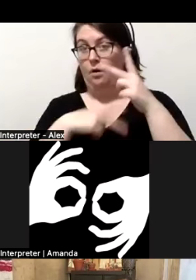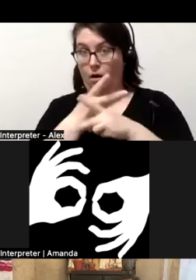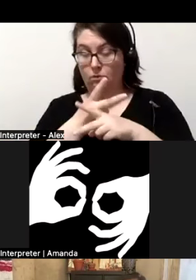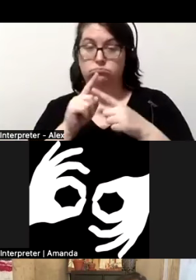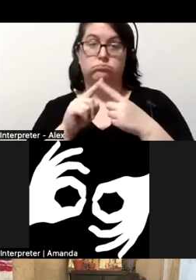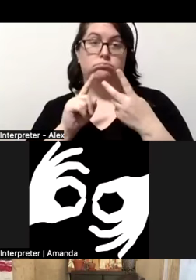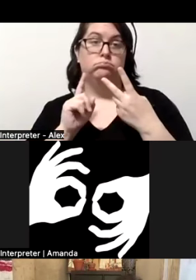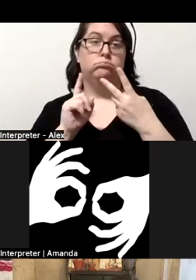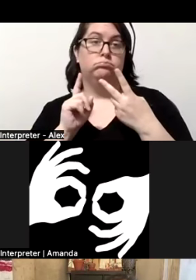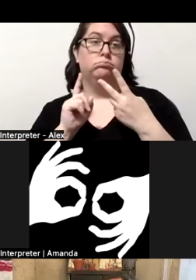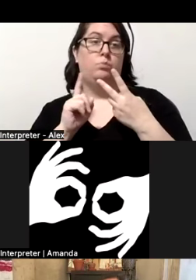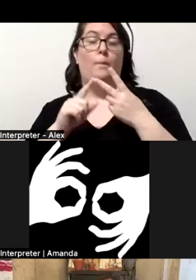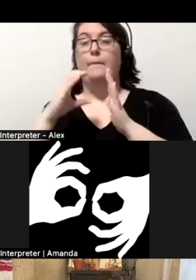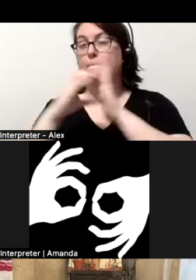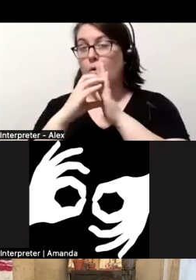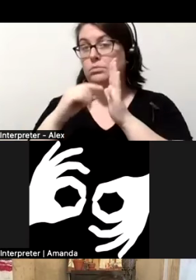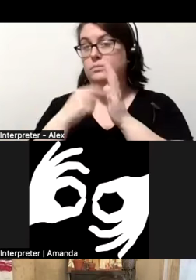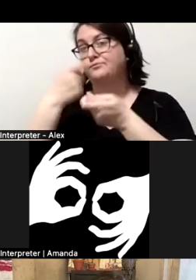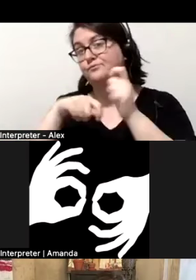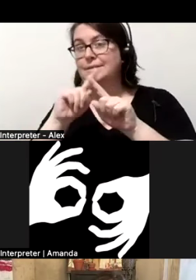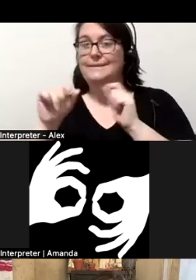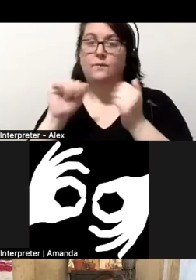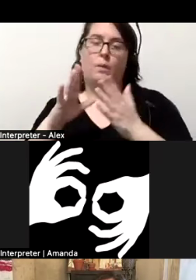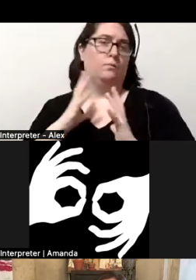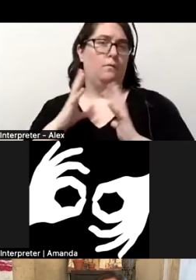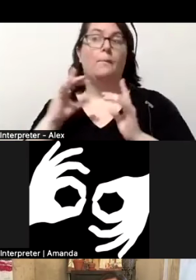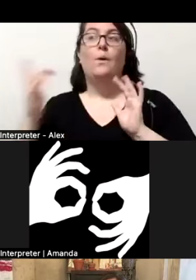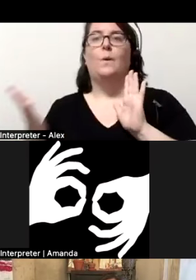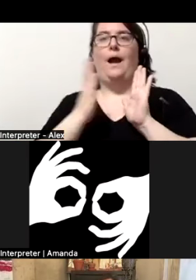methods for components of an application, can also be considered upon request.